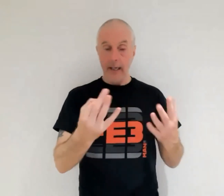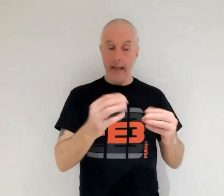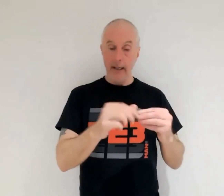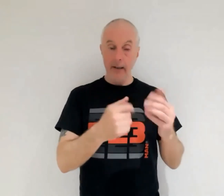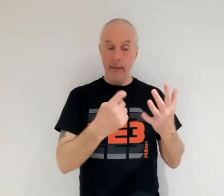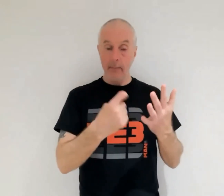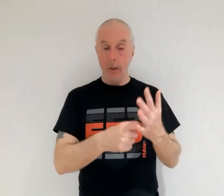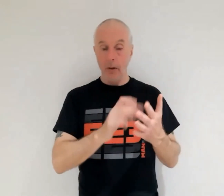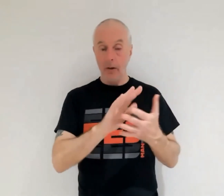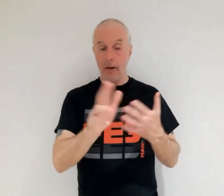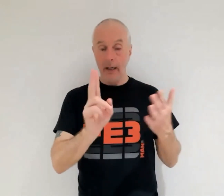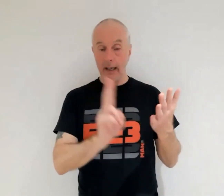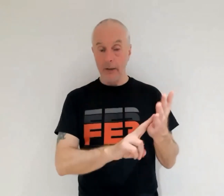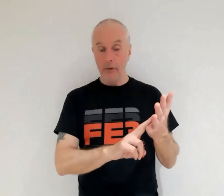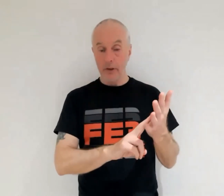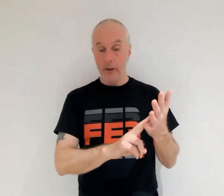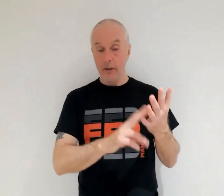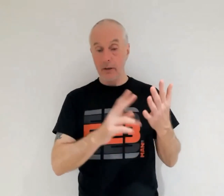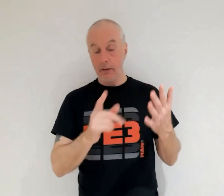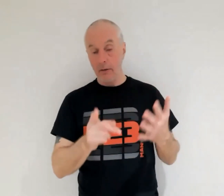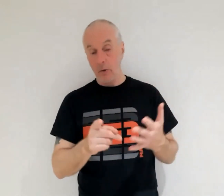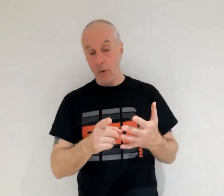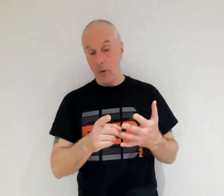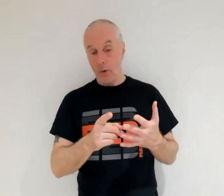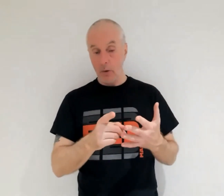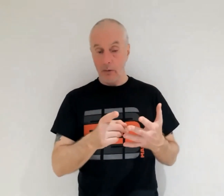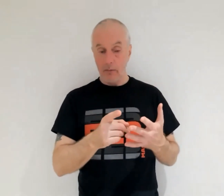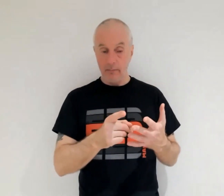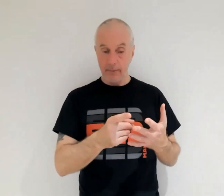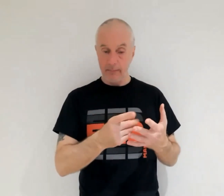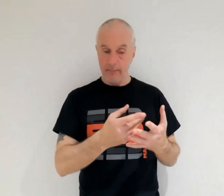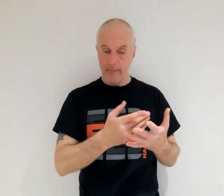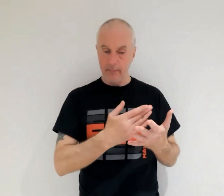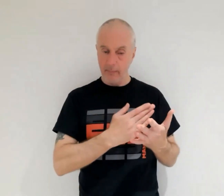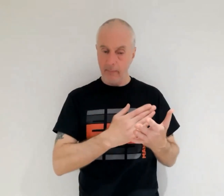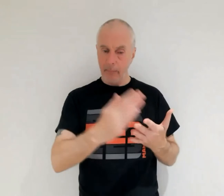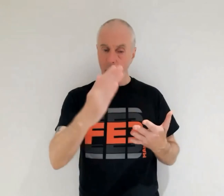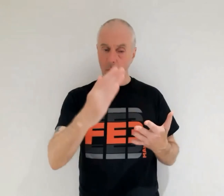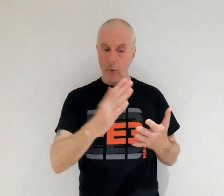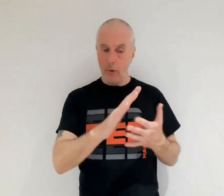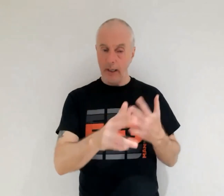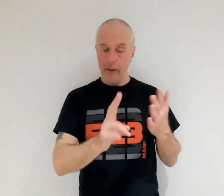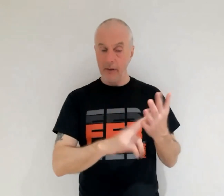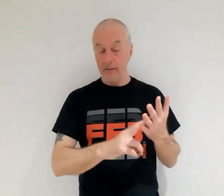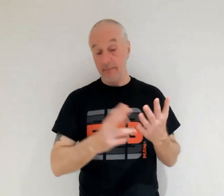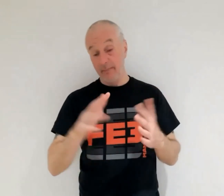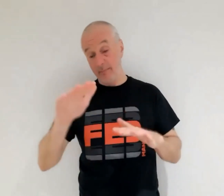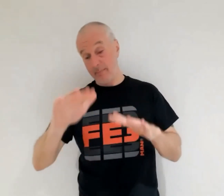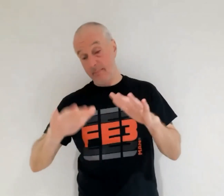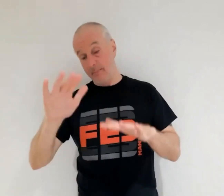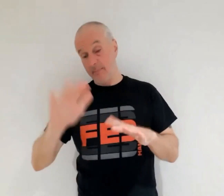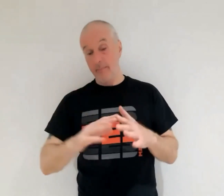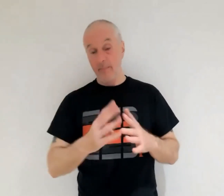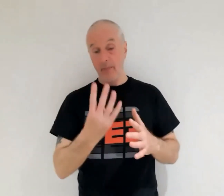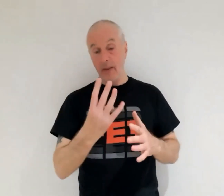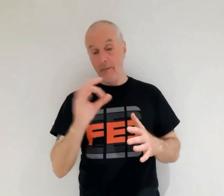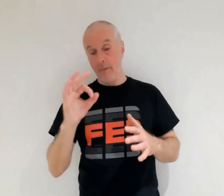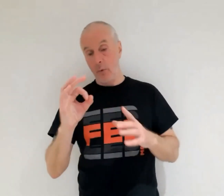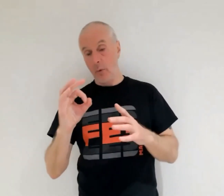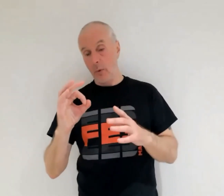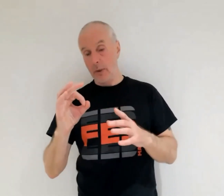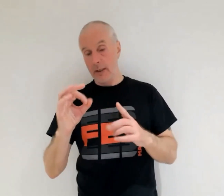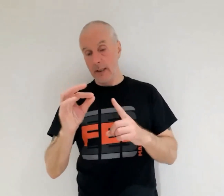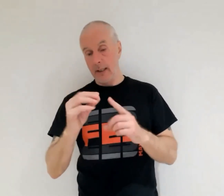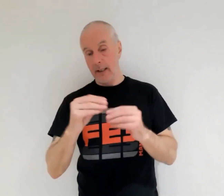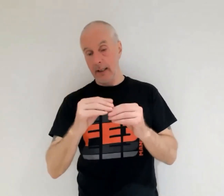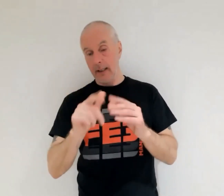hydrogen or pure hydrogen, and that would simulate around 40 bar blend. So that was the reason why